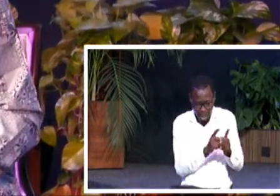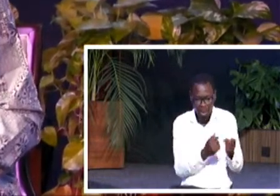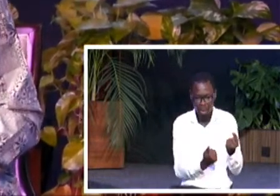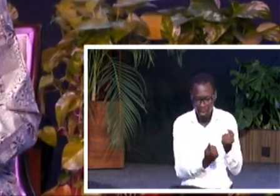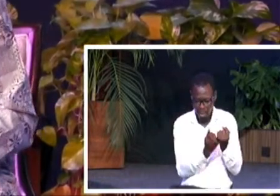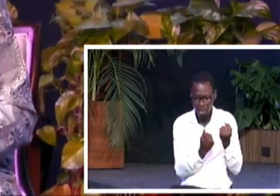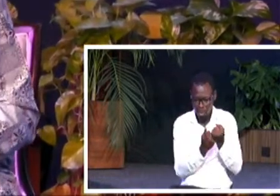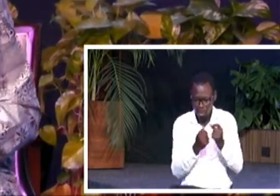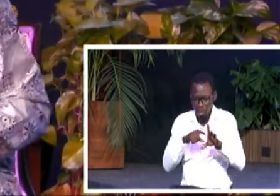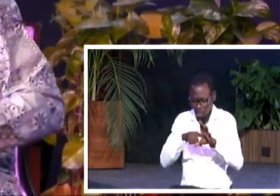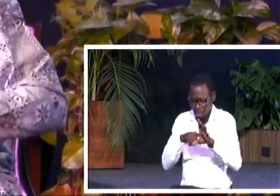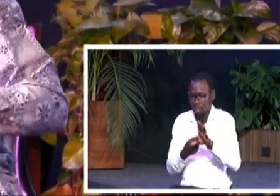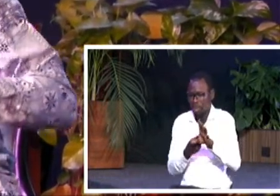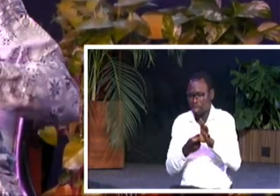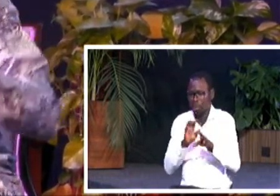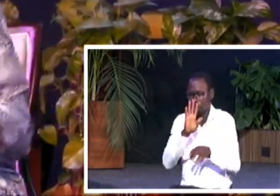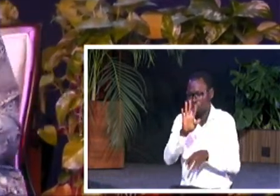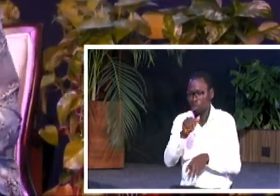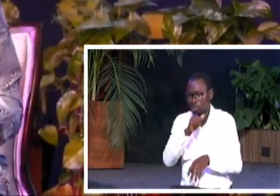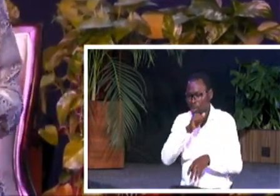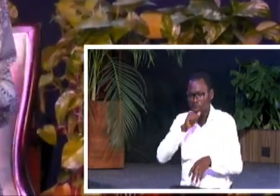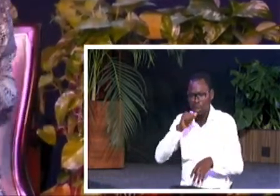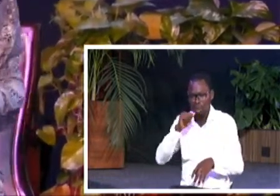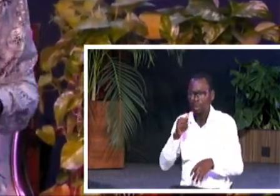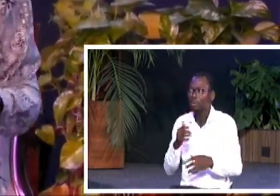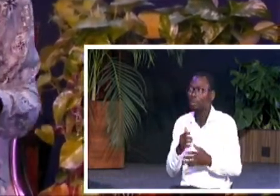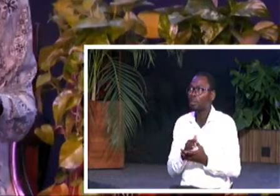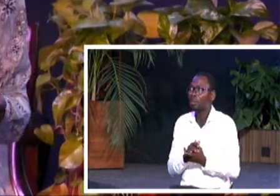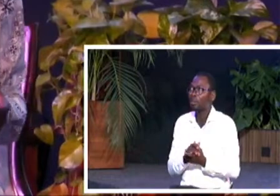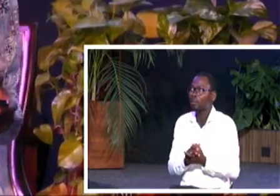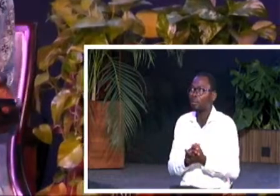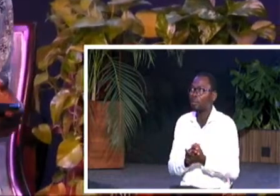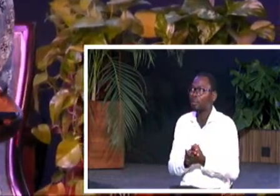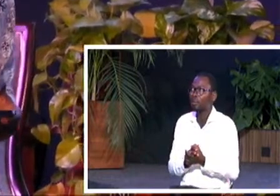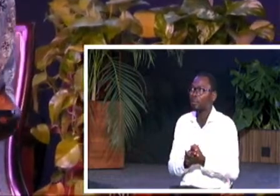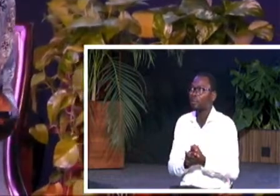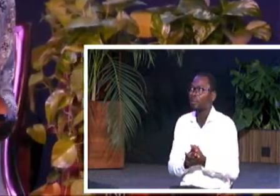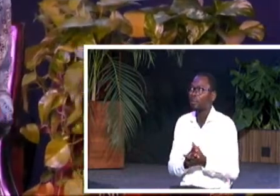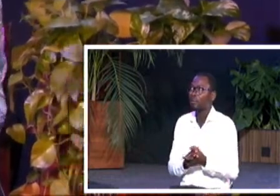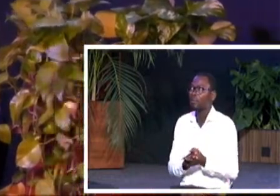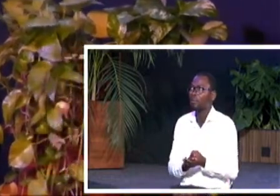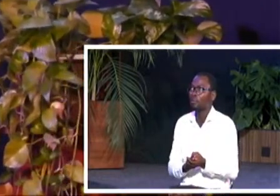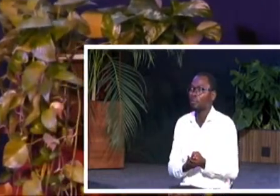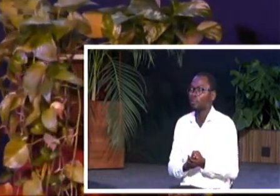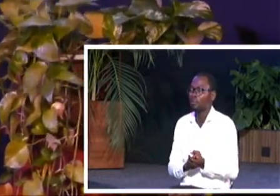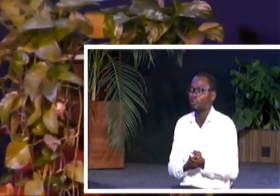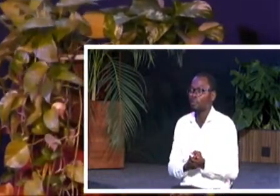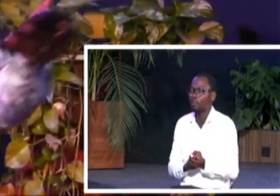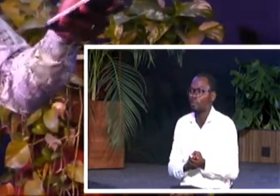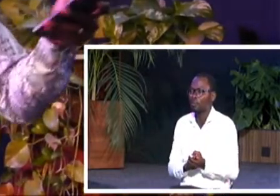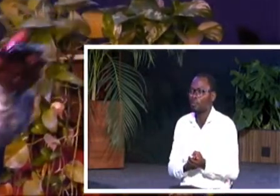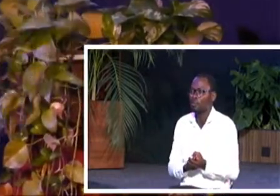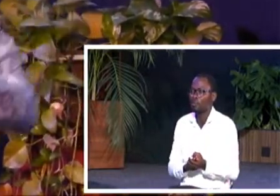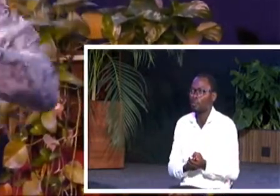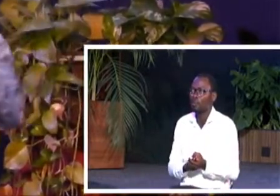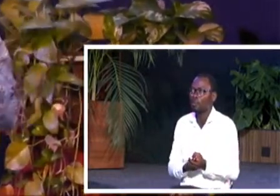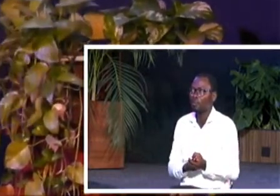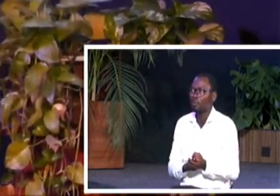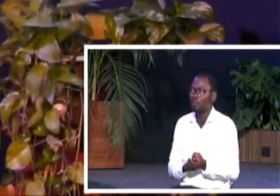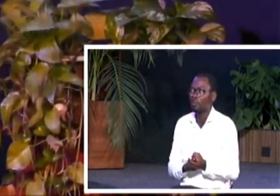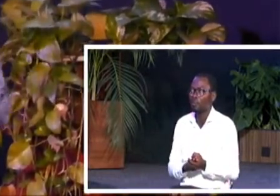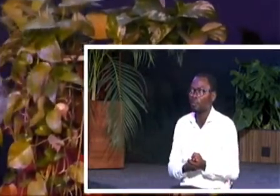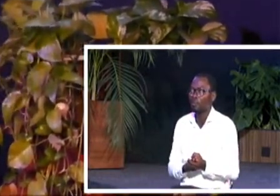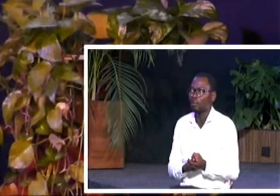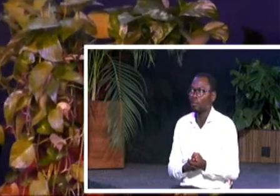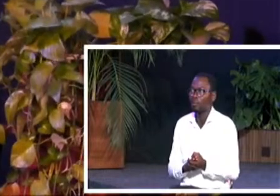you are onboarded and you are in the system, you can ask questions and you can be pointed to programs that provide opportunities. Maximus says, get into